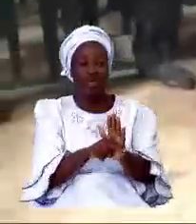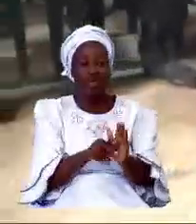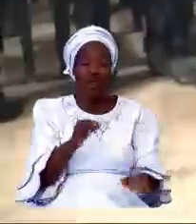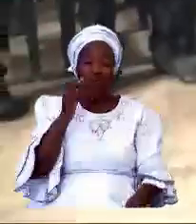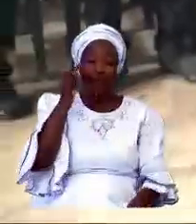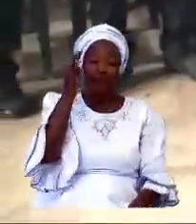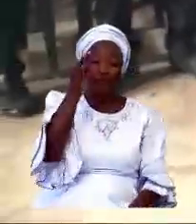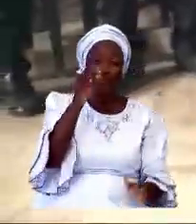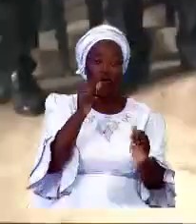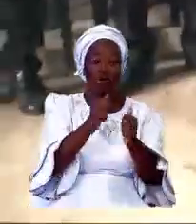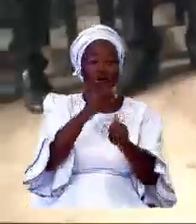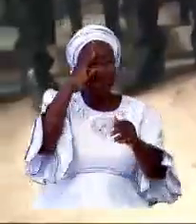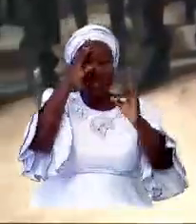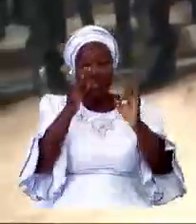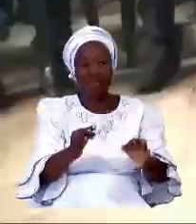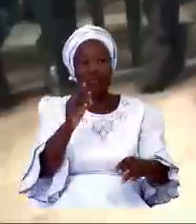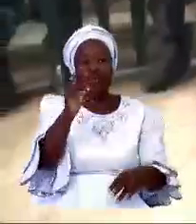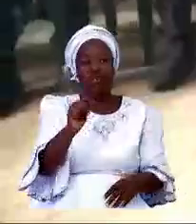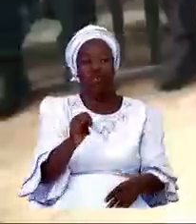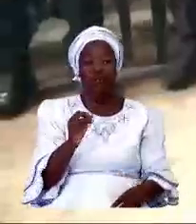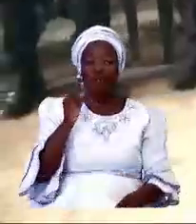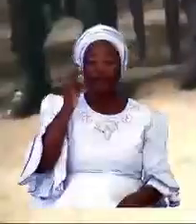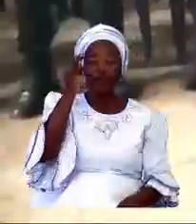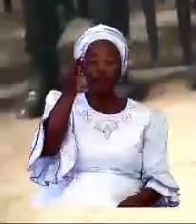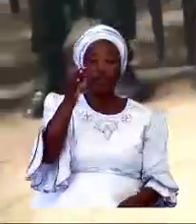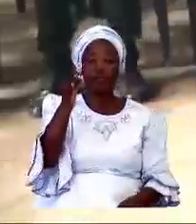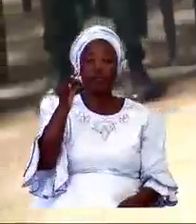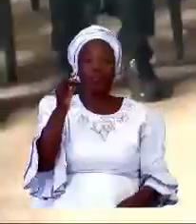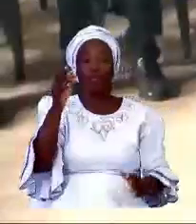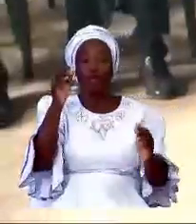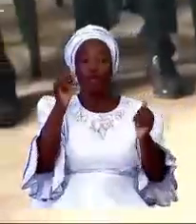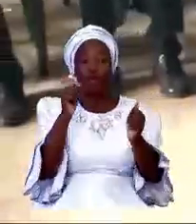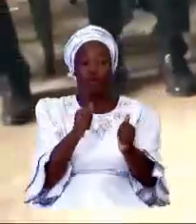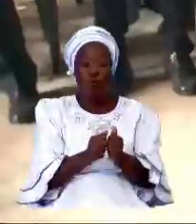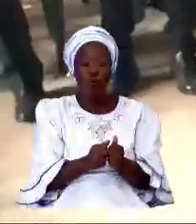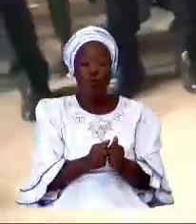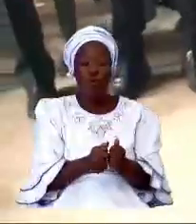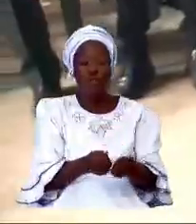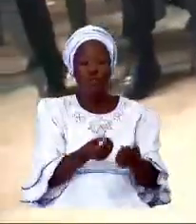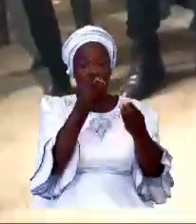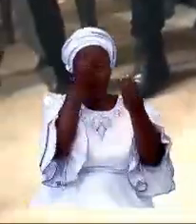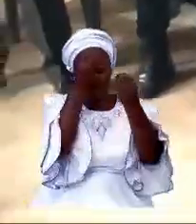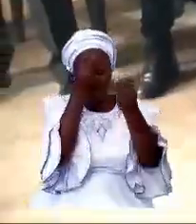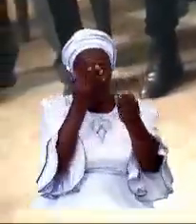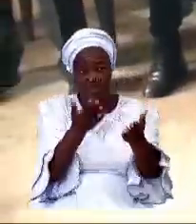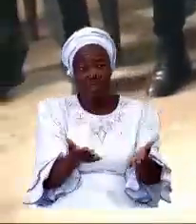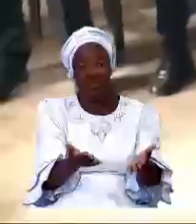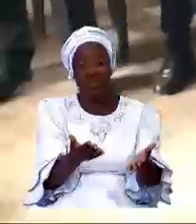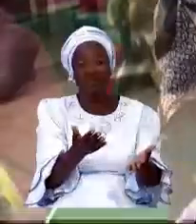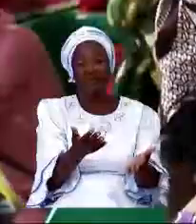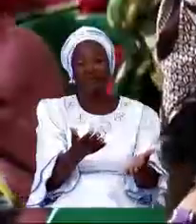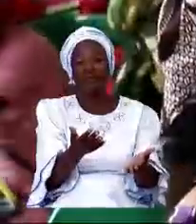with conviction, future, with determination, future,